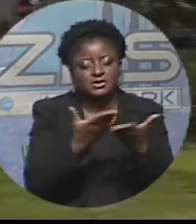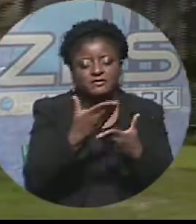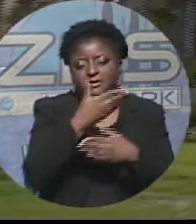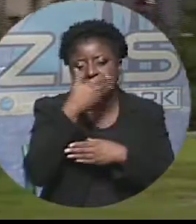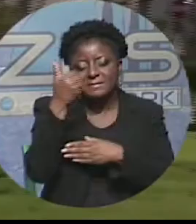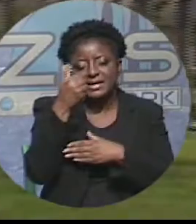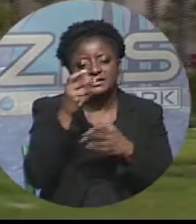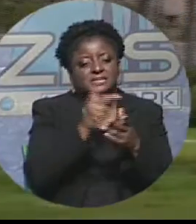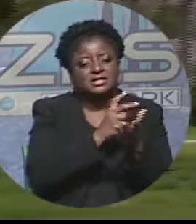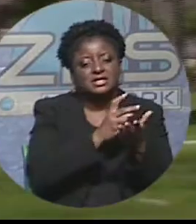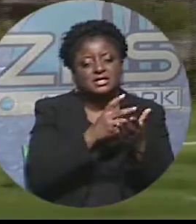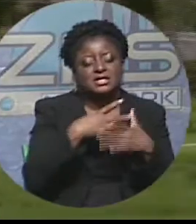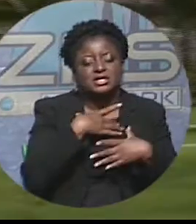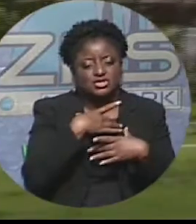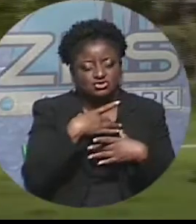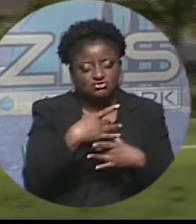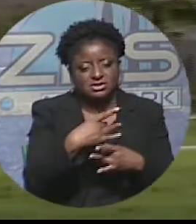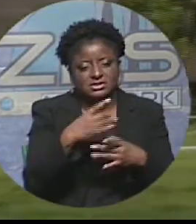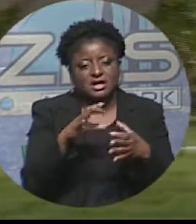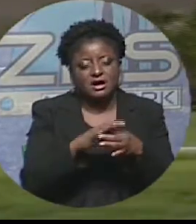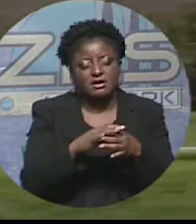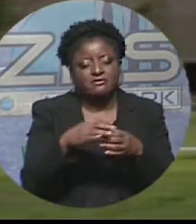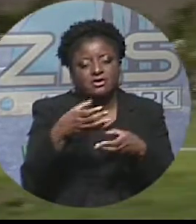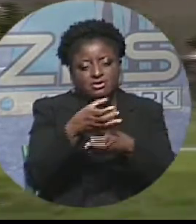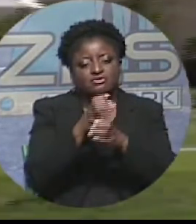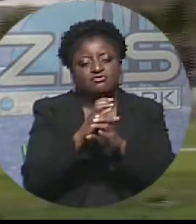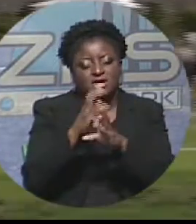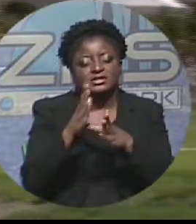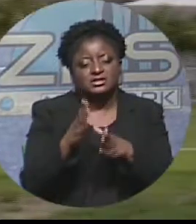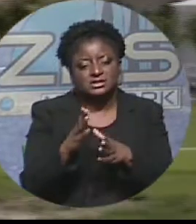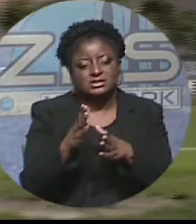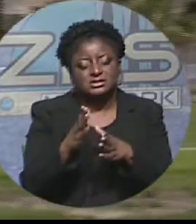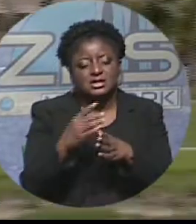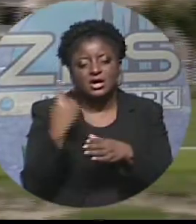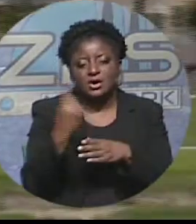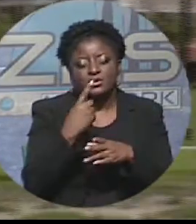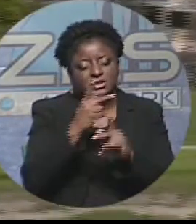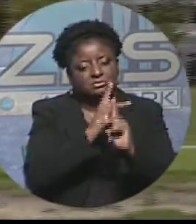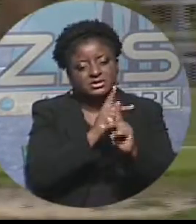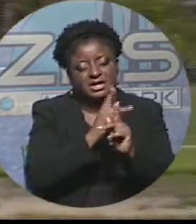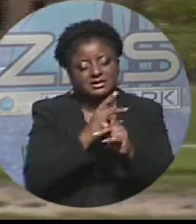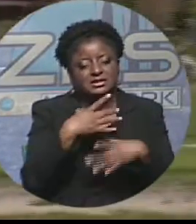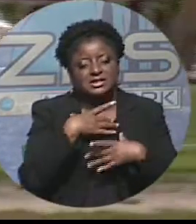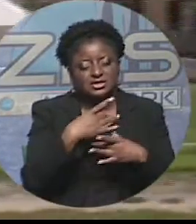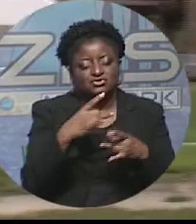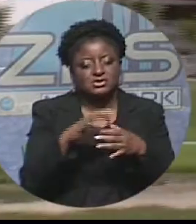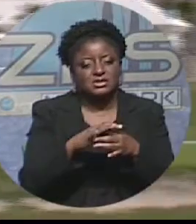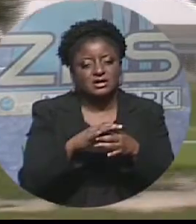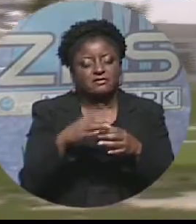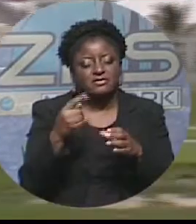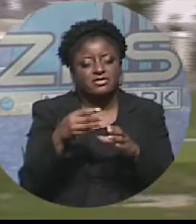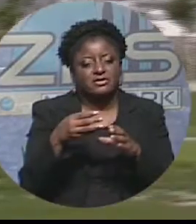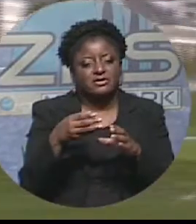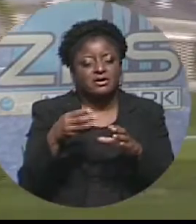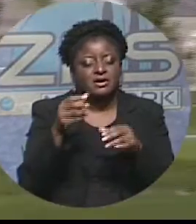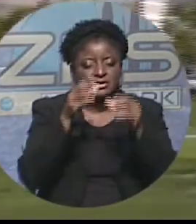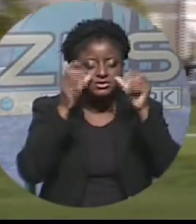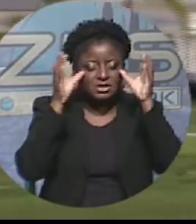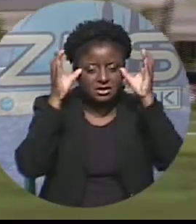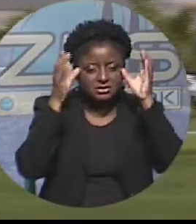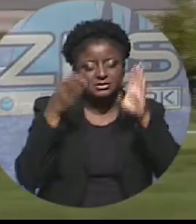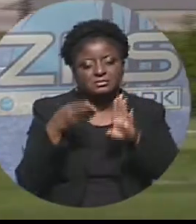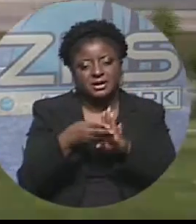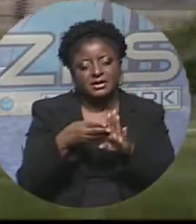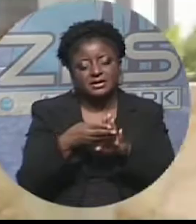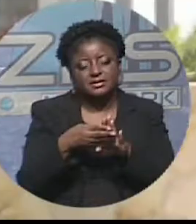creditors, but only protected the economic interests of the Export-Import Bank of China and the general contractor. The next date for